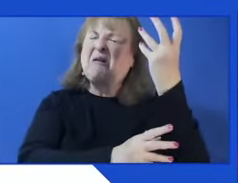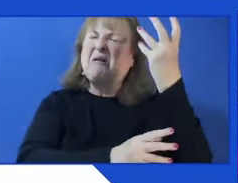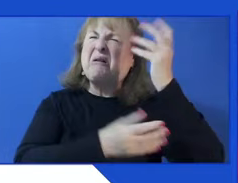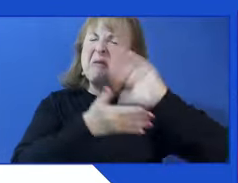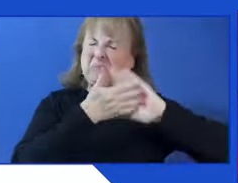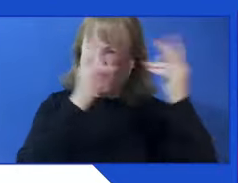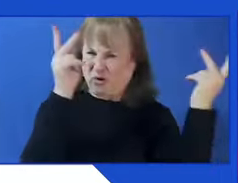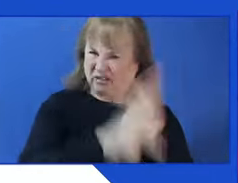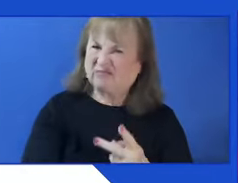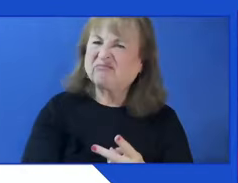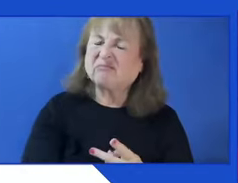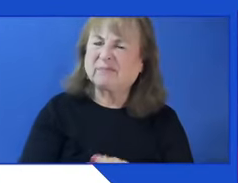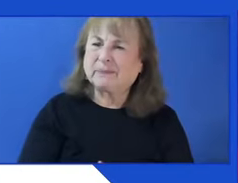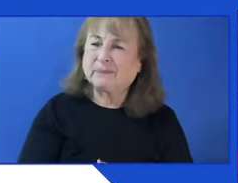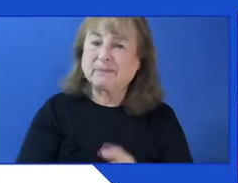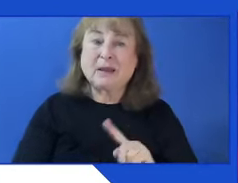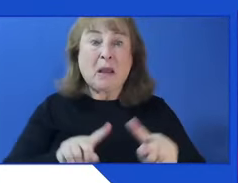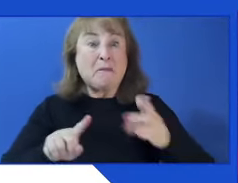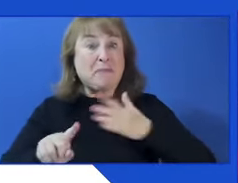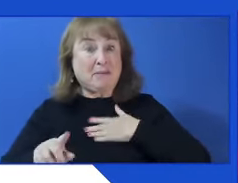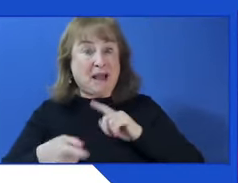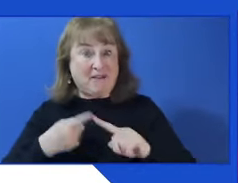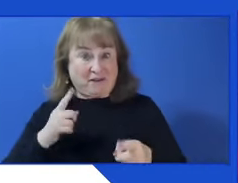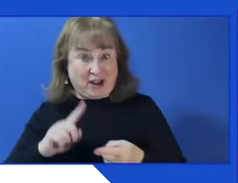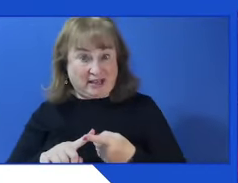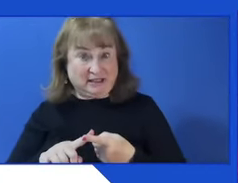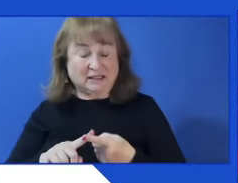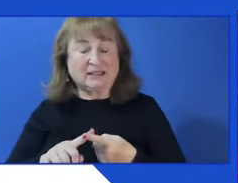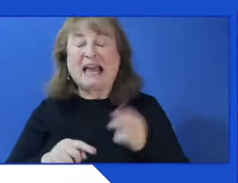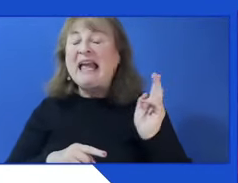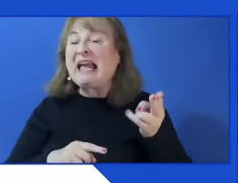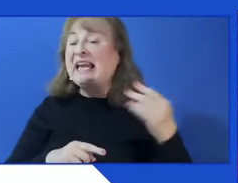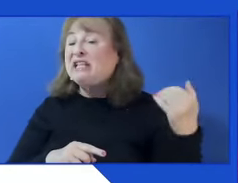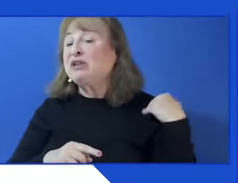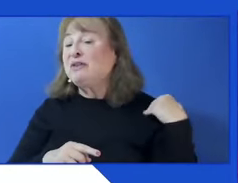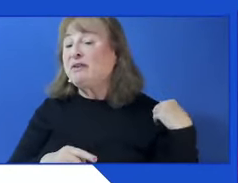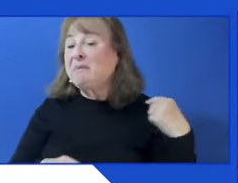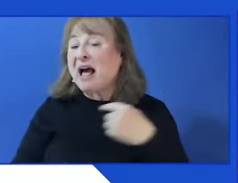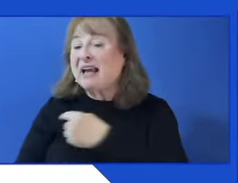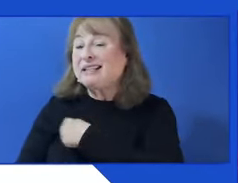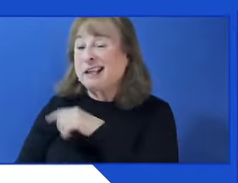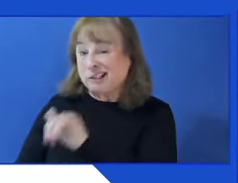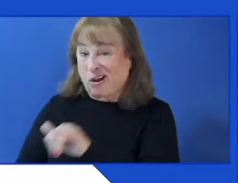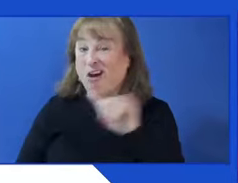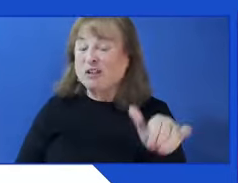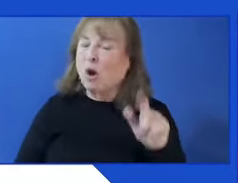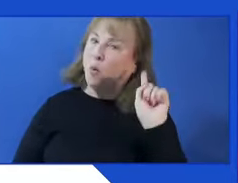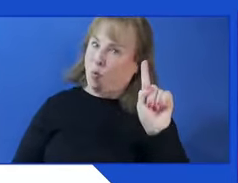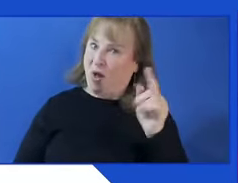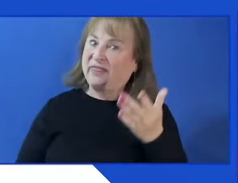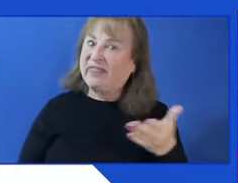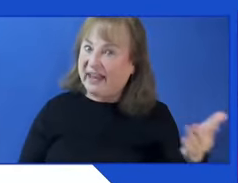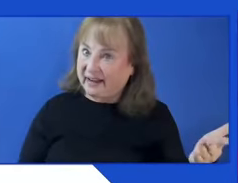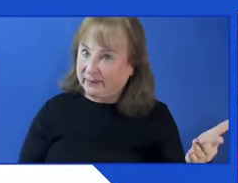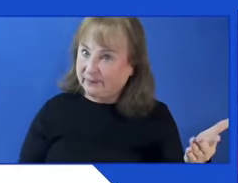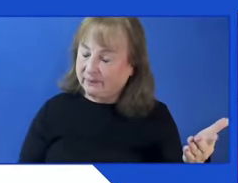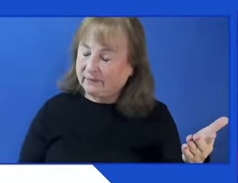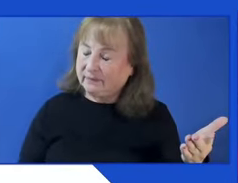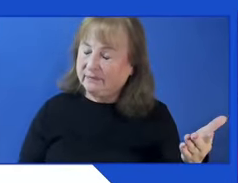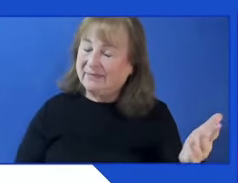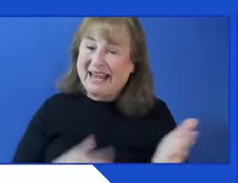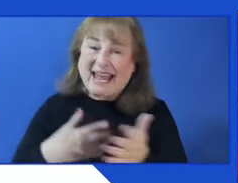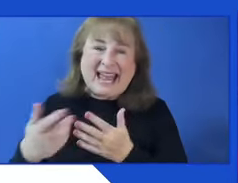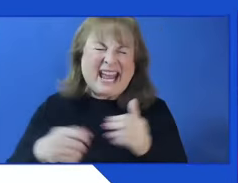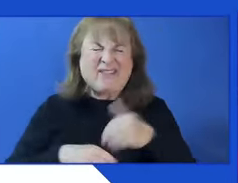a deadly force. But my friends, history reminds us also of one thing, that even in